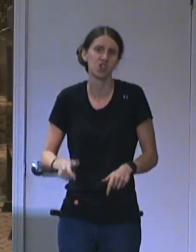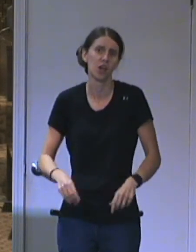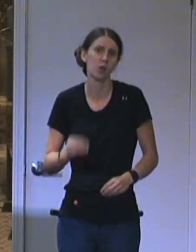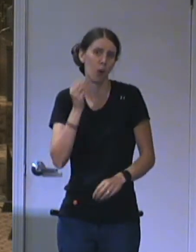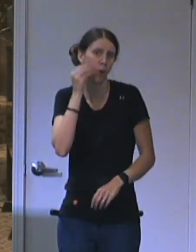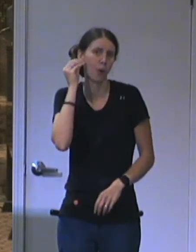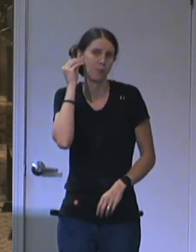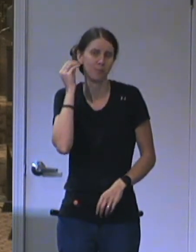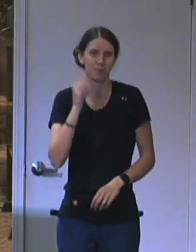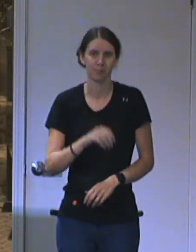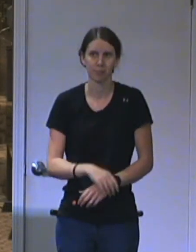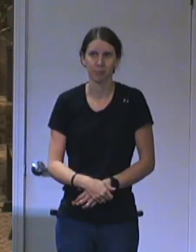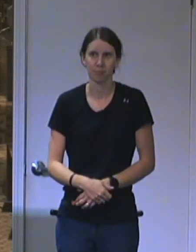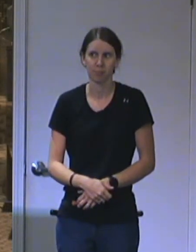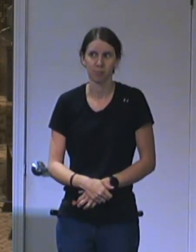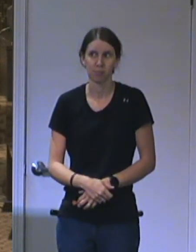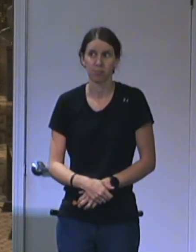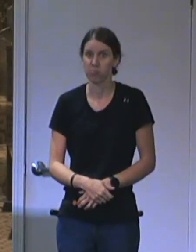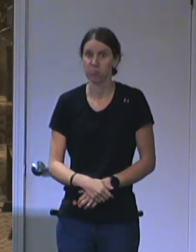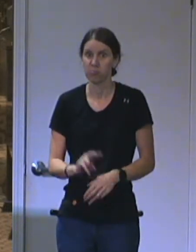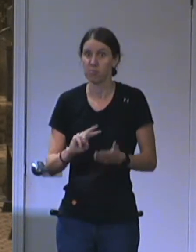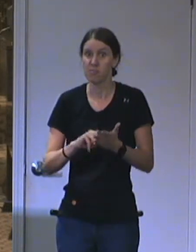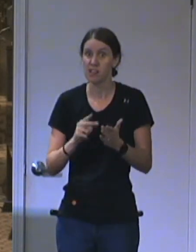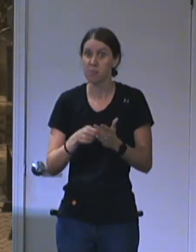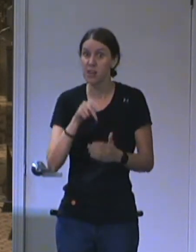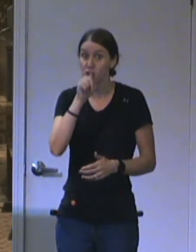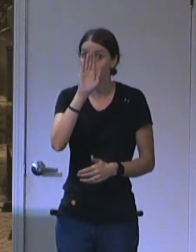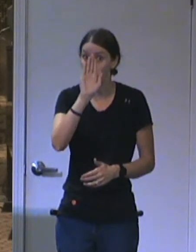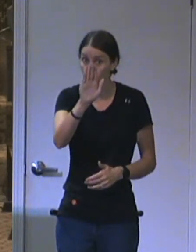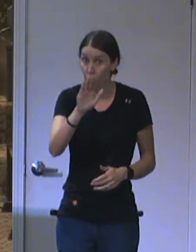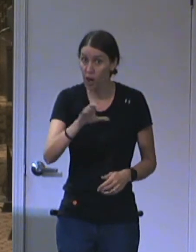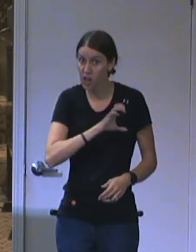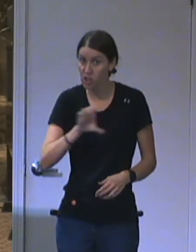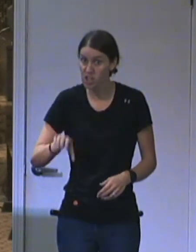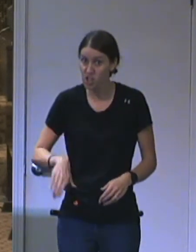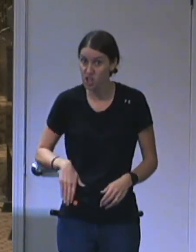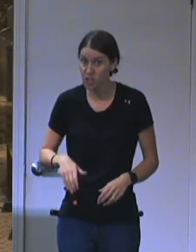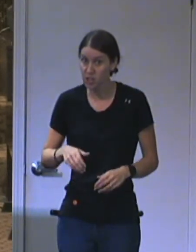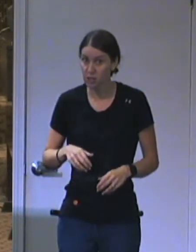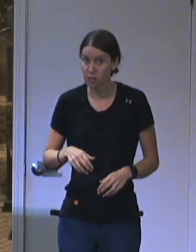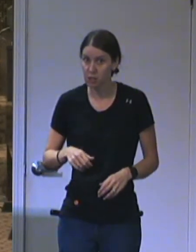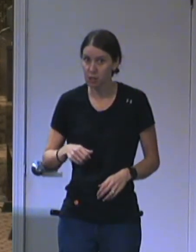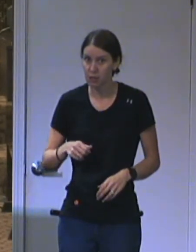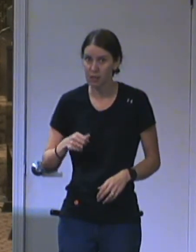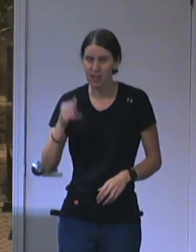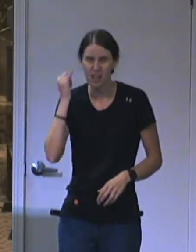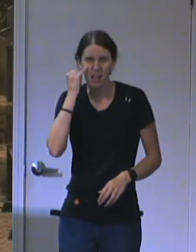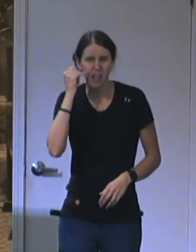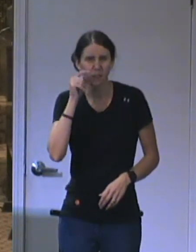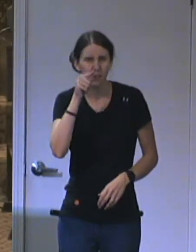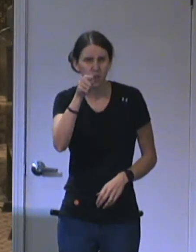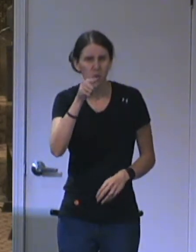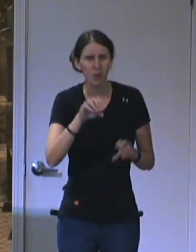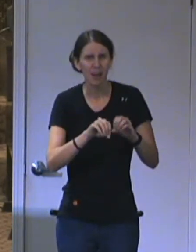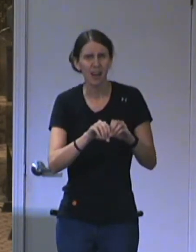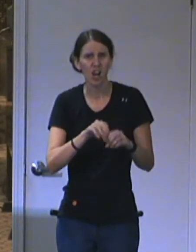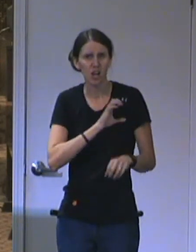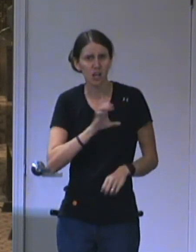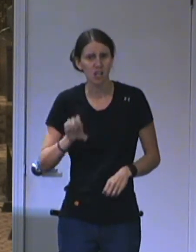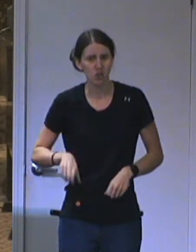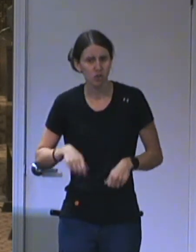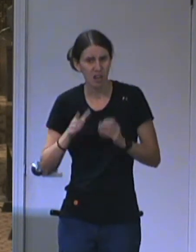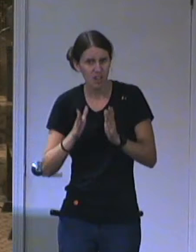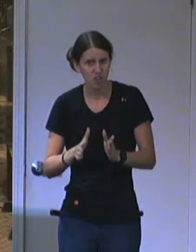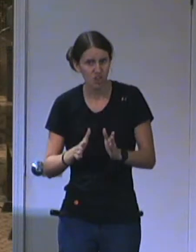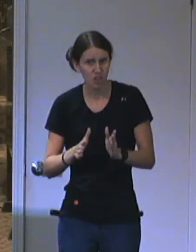know? It doesn't mean you're a Christian. And even if you are a Christian, are you a light to those around you?